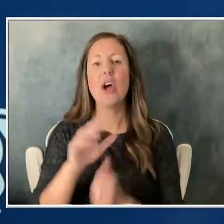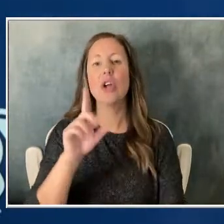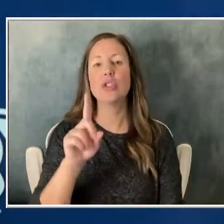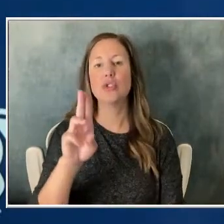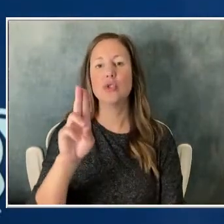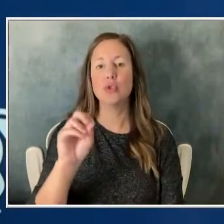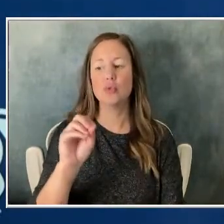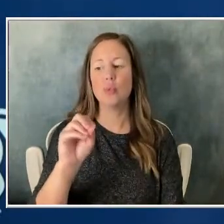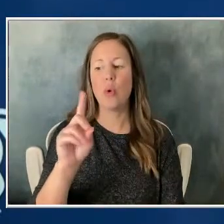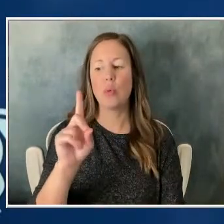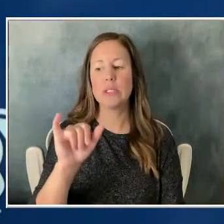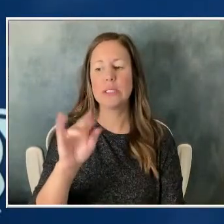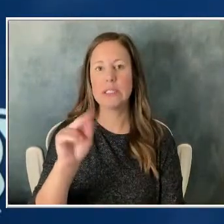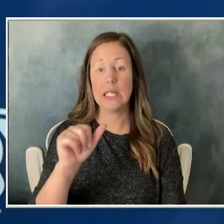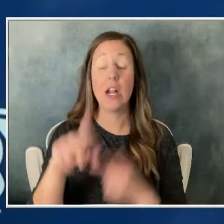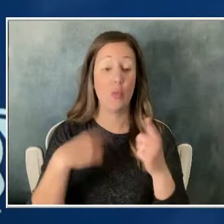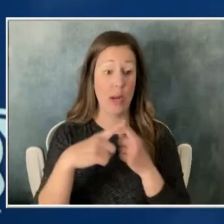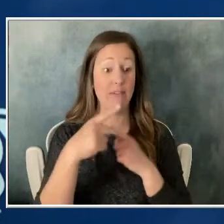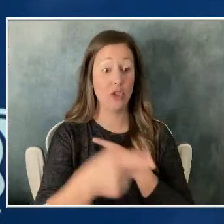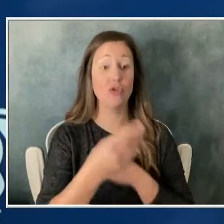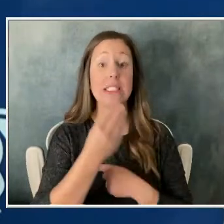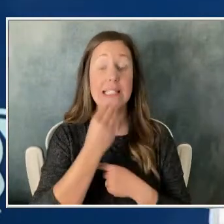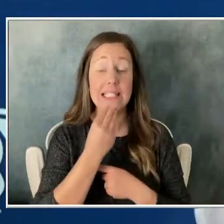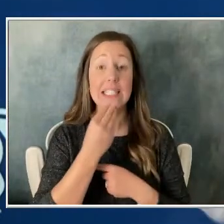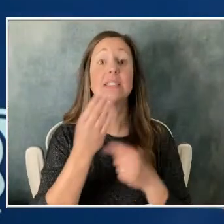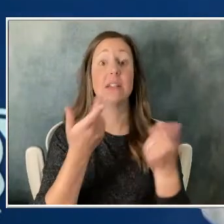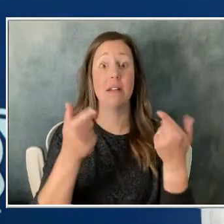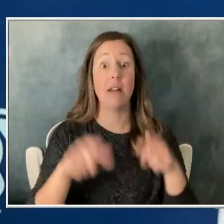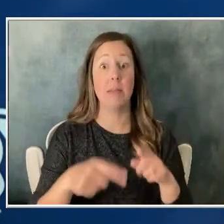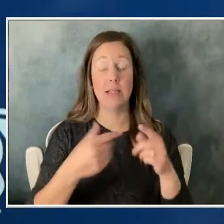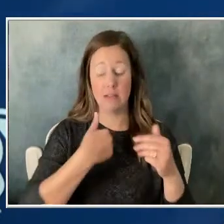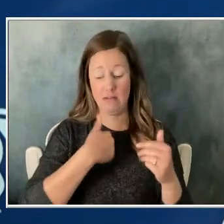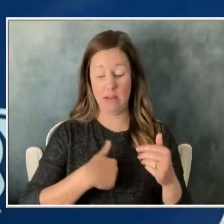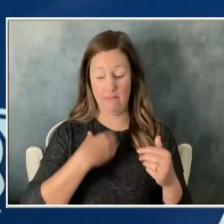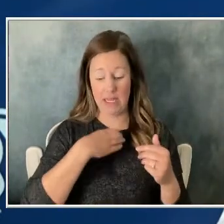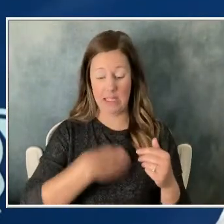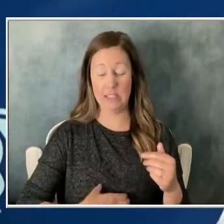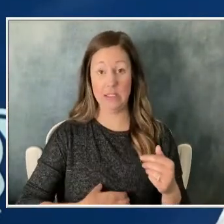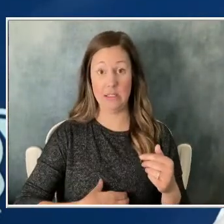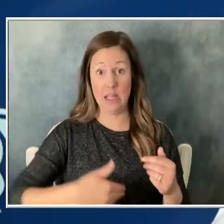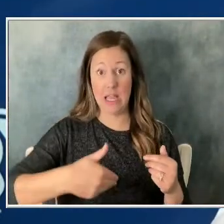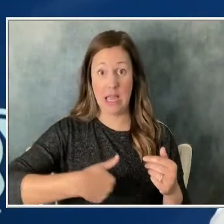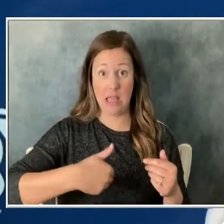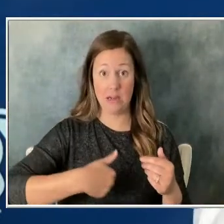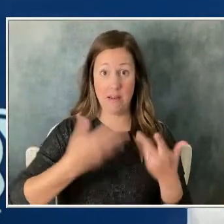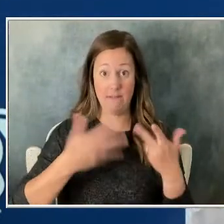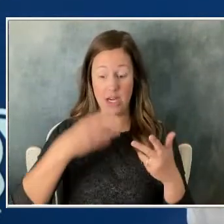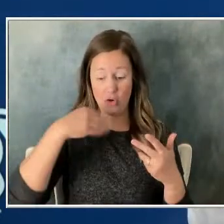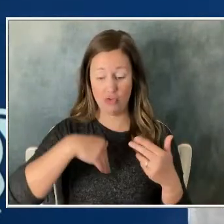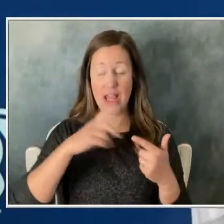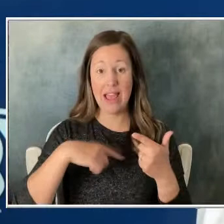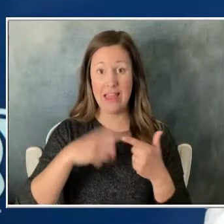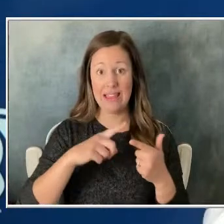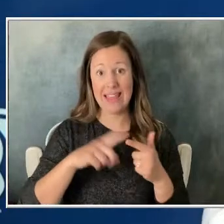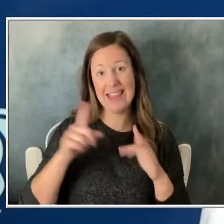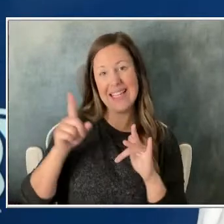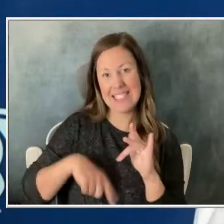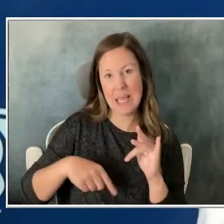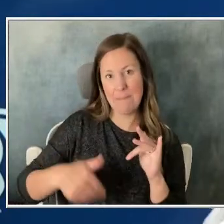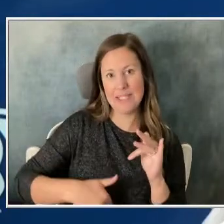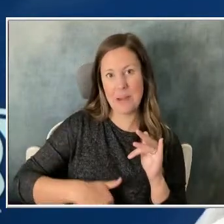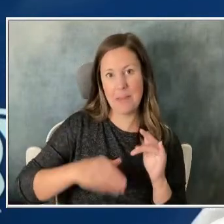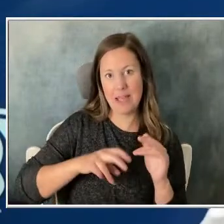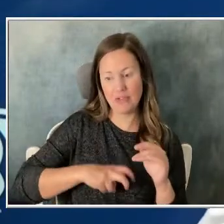eats, things go to the end of the esophagus, and then they go directly into the small intestine. And what happens then,